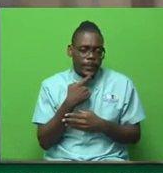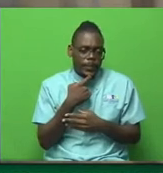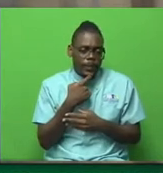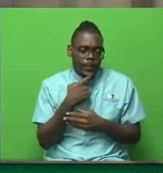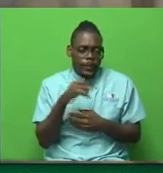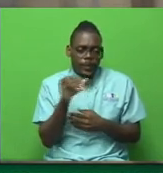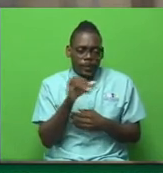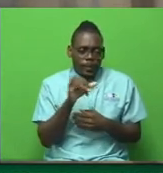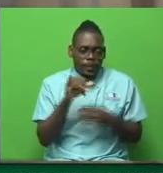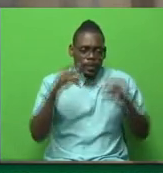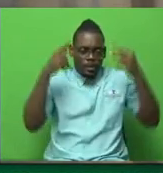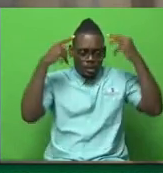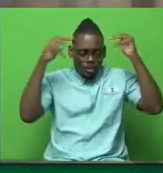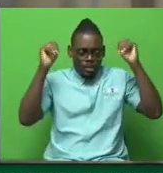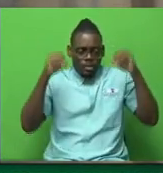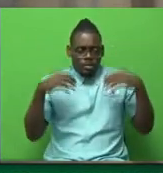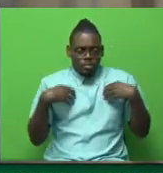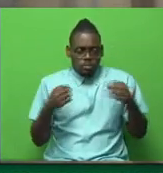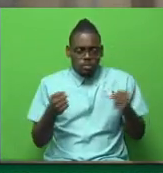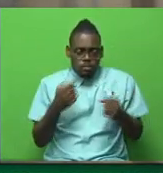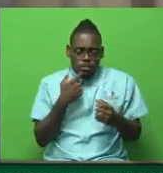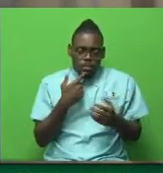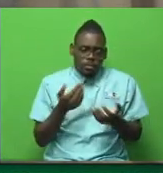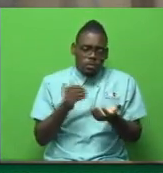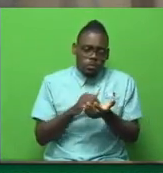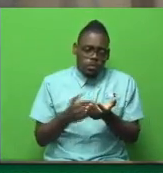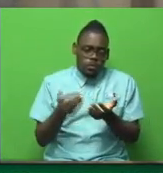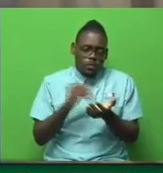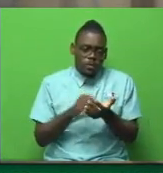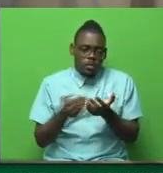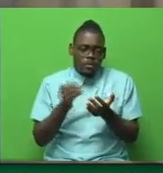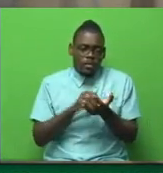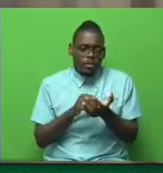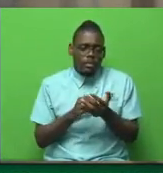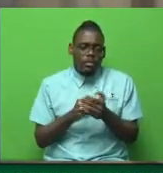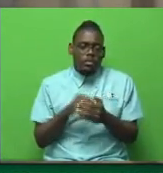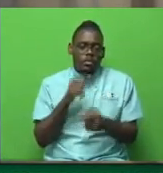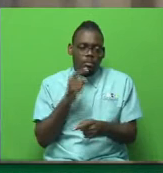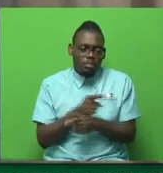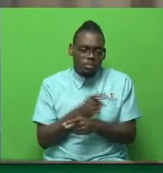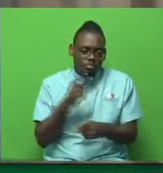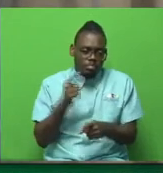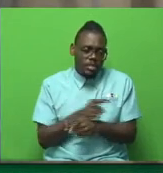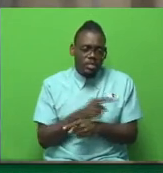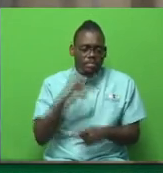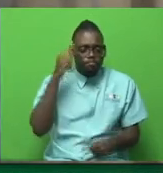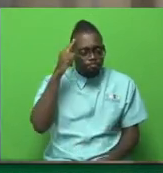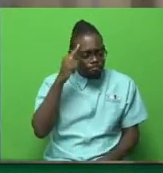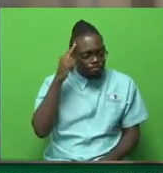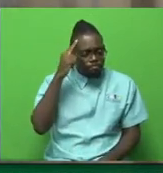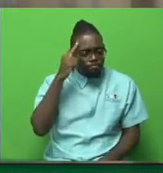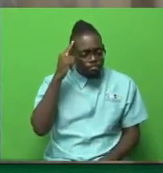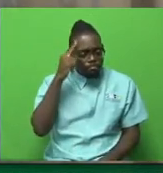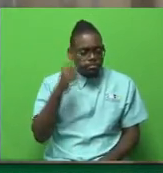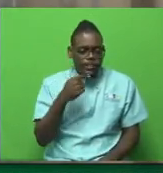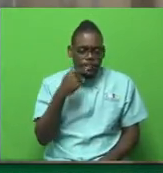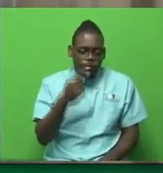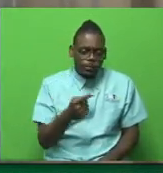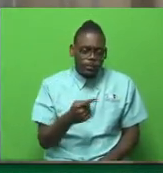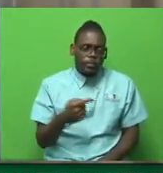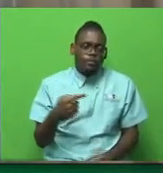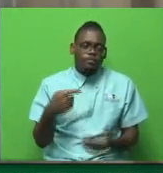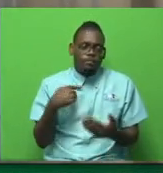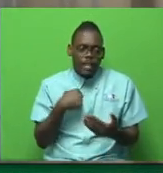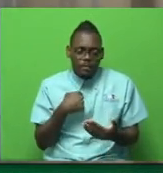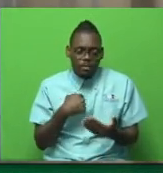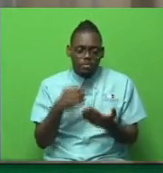now right thinking citizens would have told the minister that revenue streams from the energy sector should have been used because